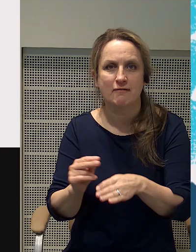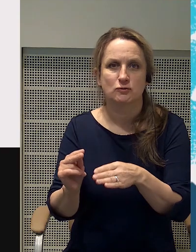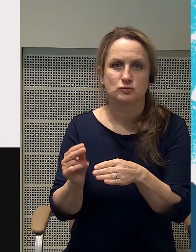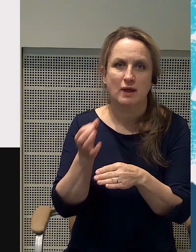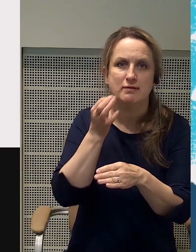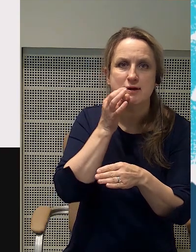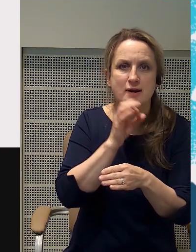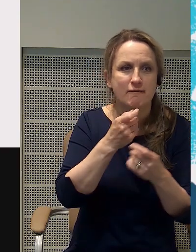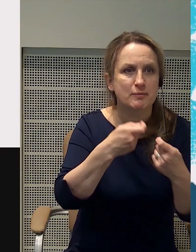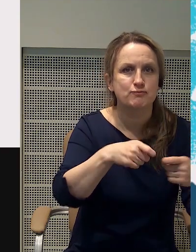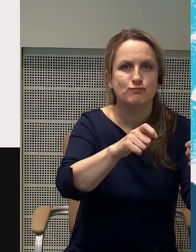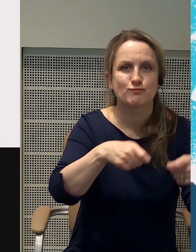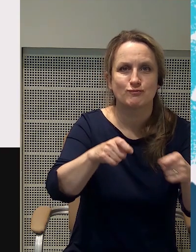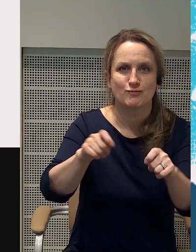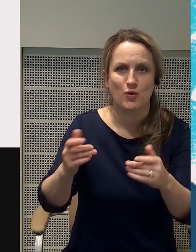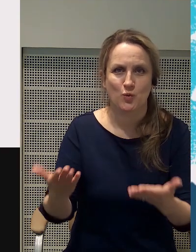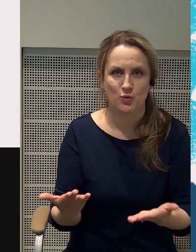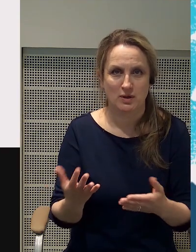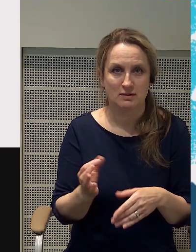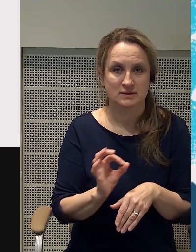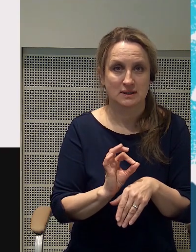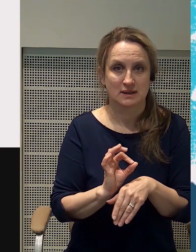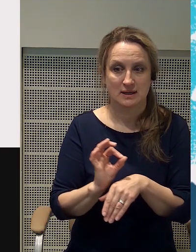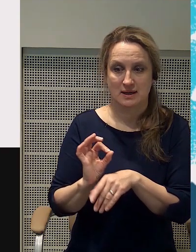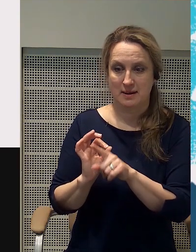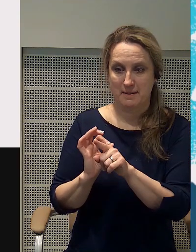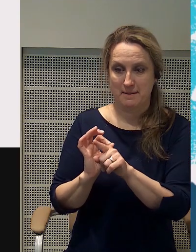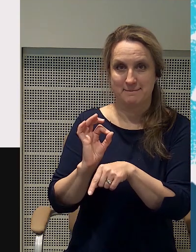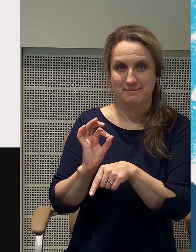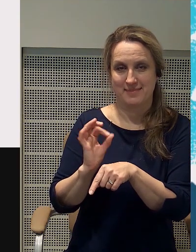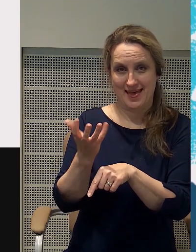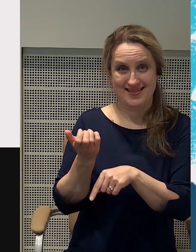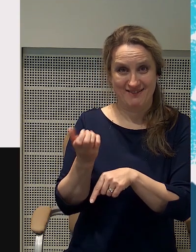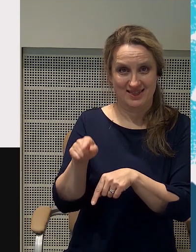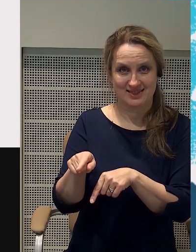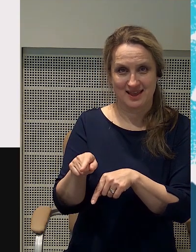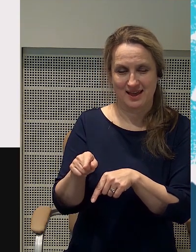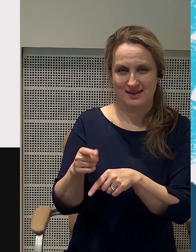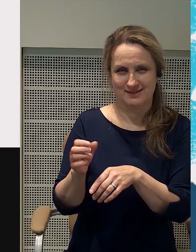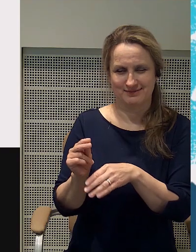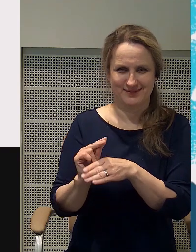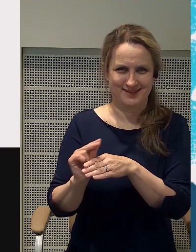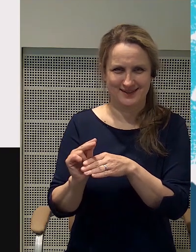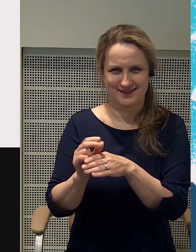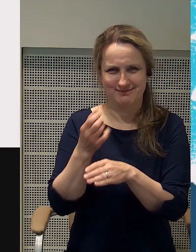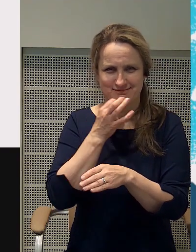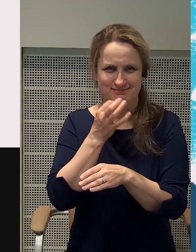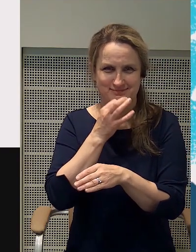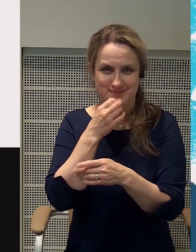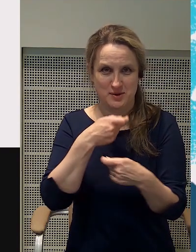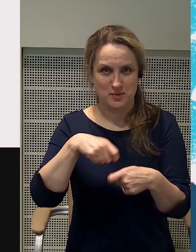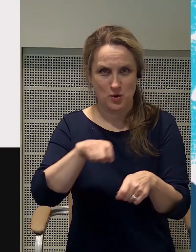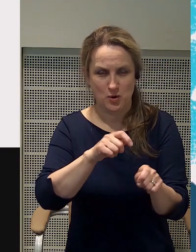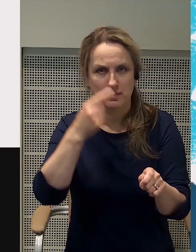processes and also to engage with different stakeholders. To finalize, I wanted to show you some